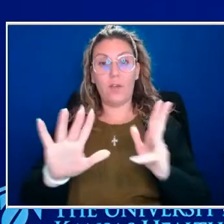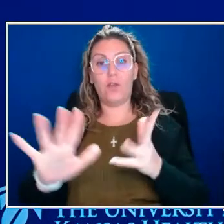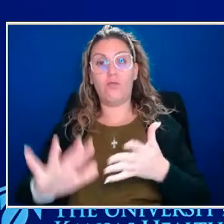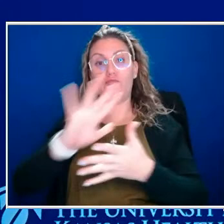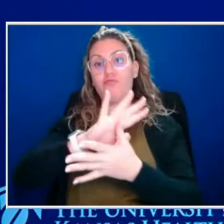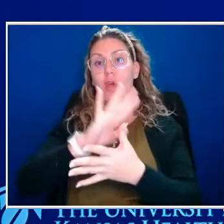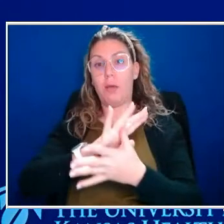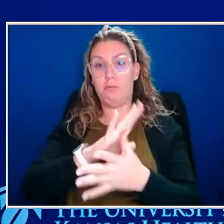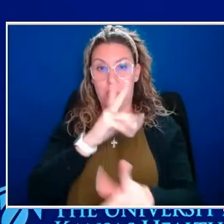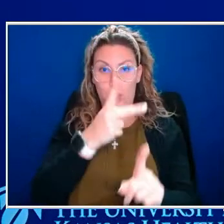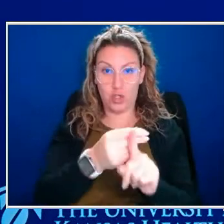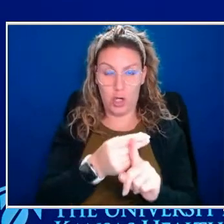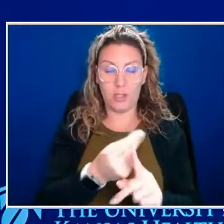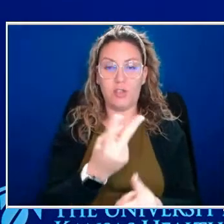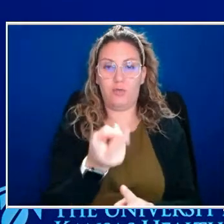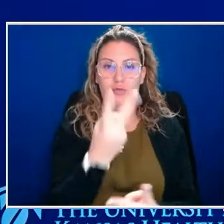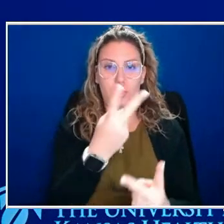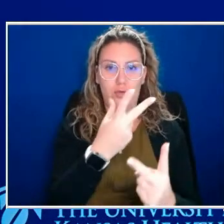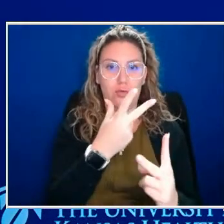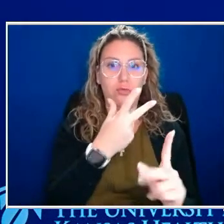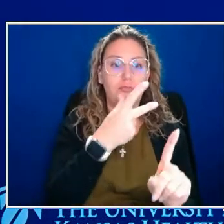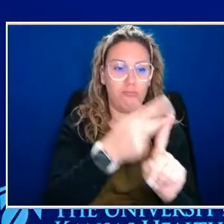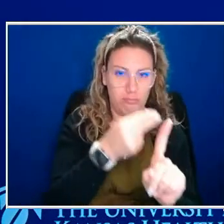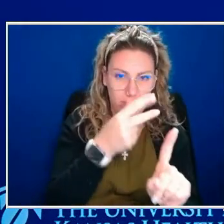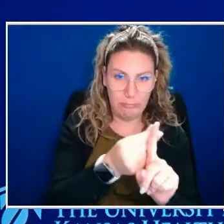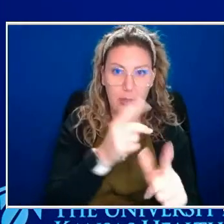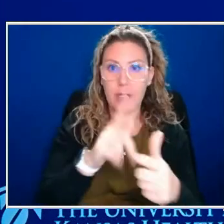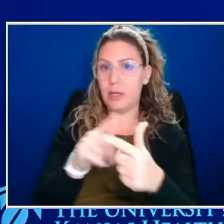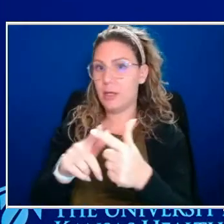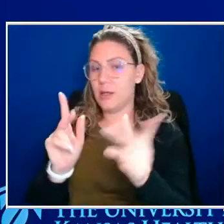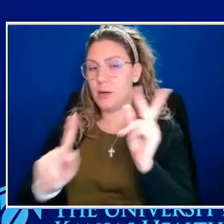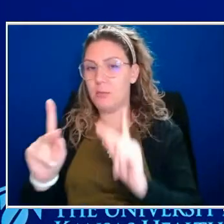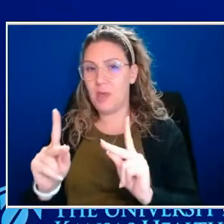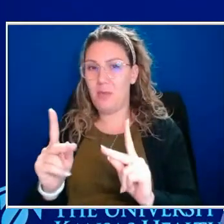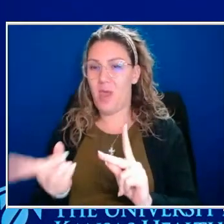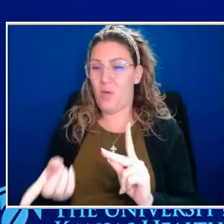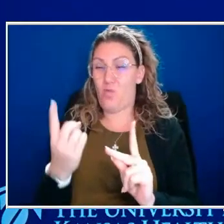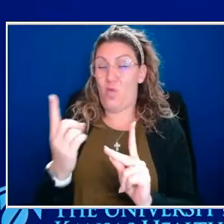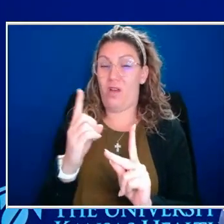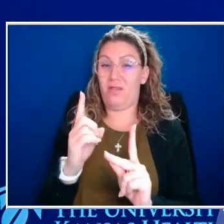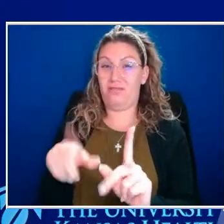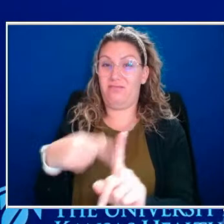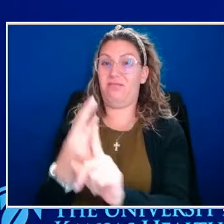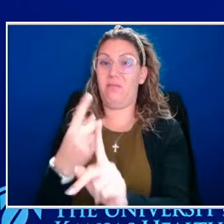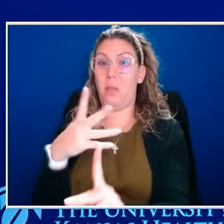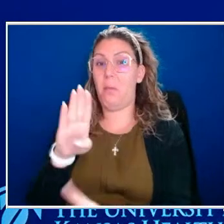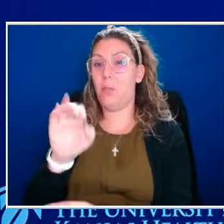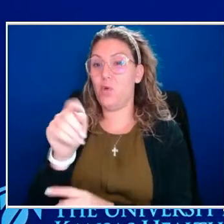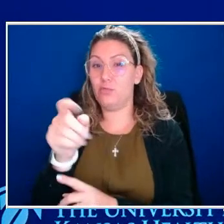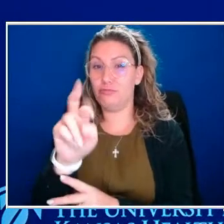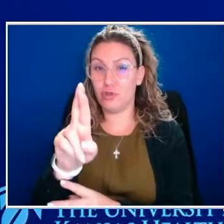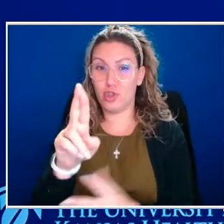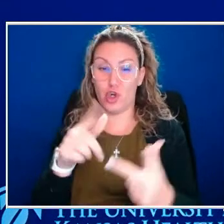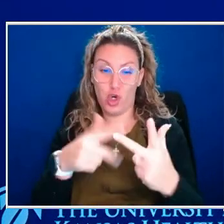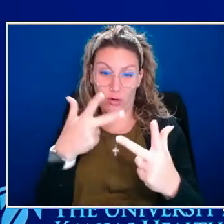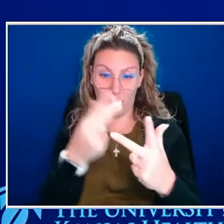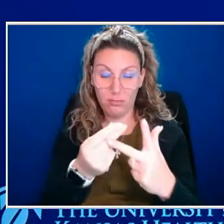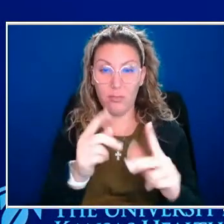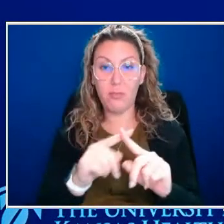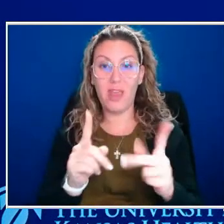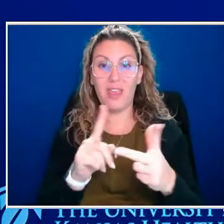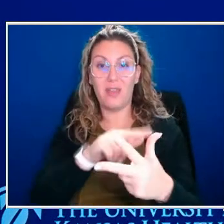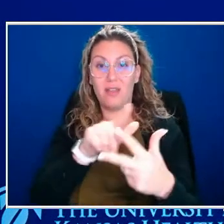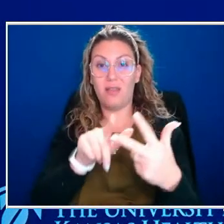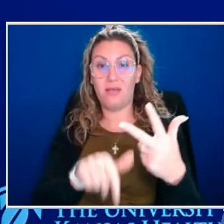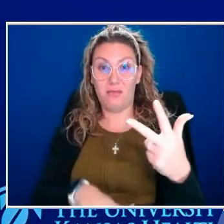2 doses. They also looked at people who just had a single booster, but those primary series and those boosters could have come